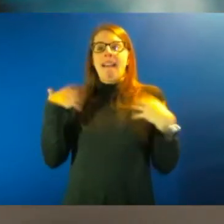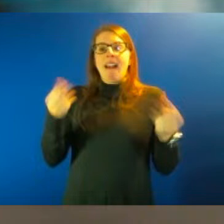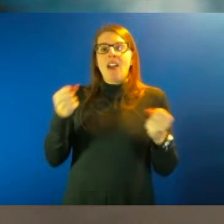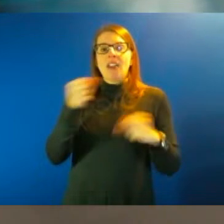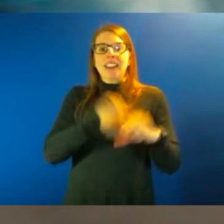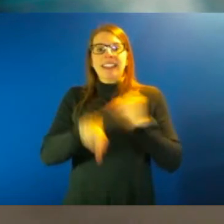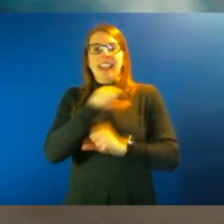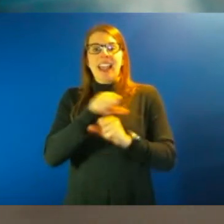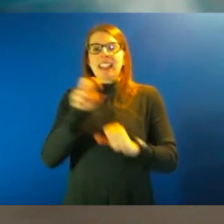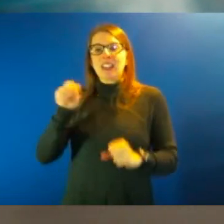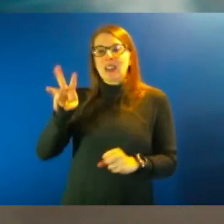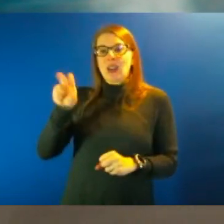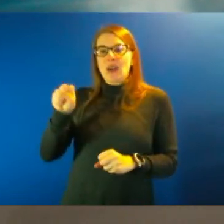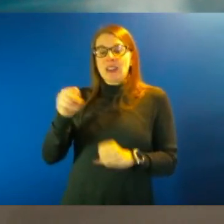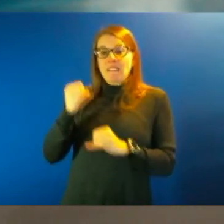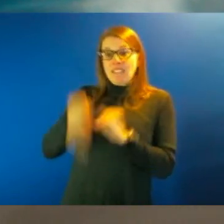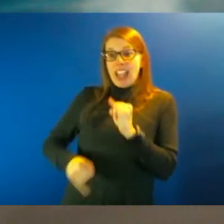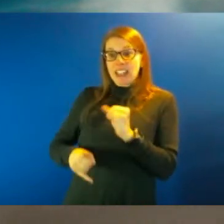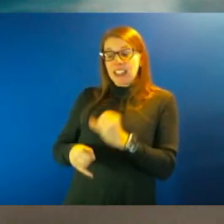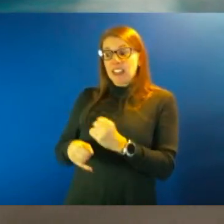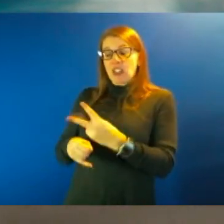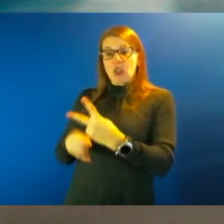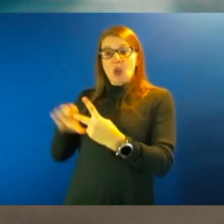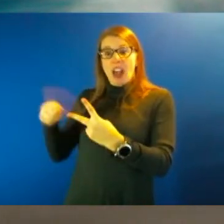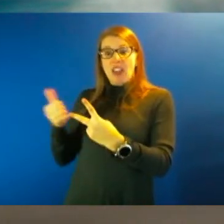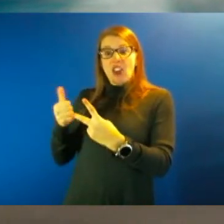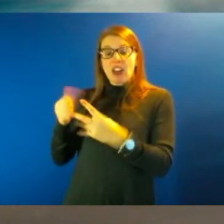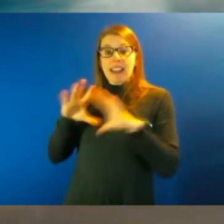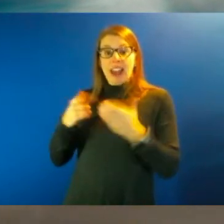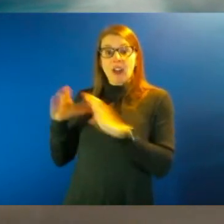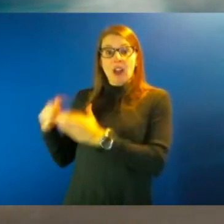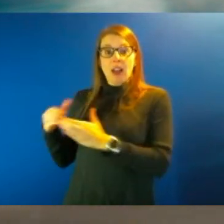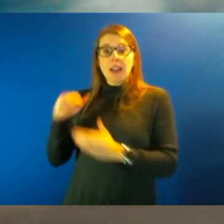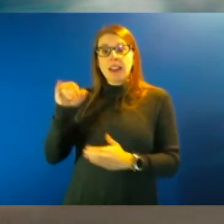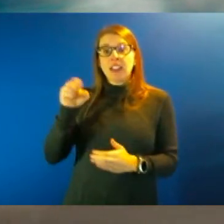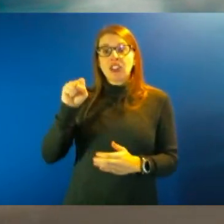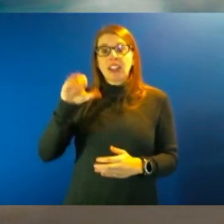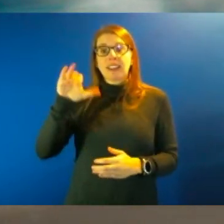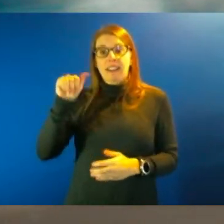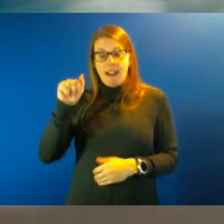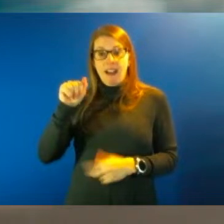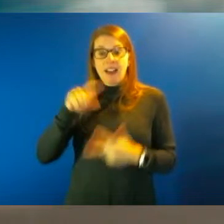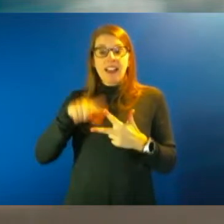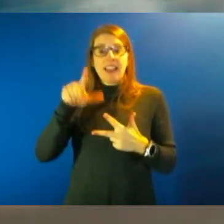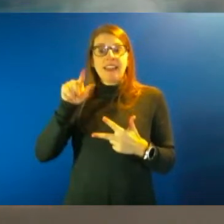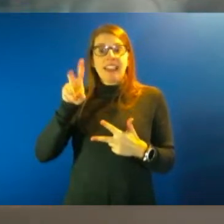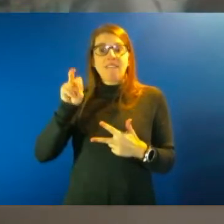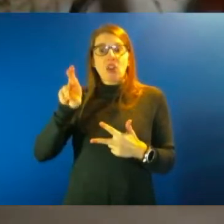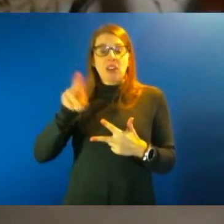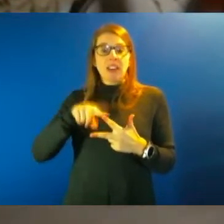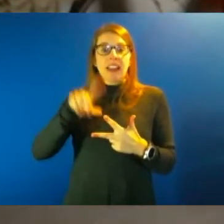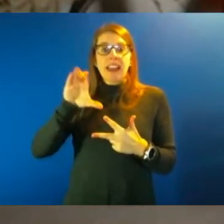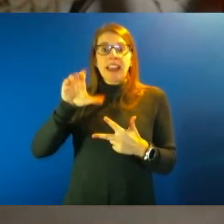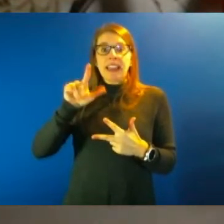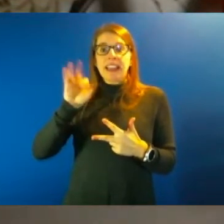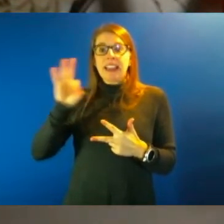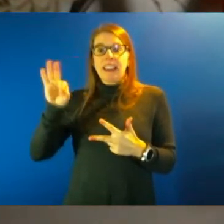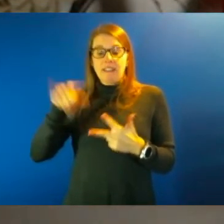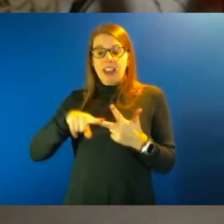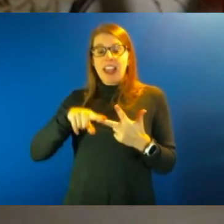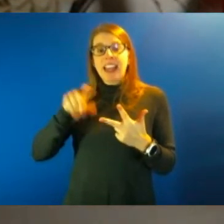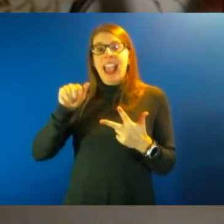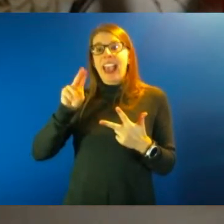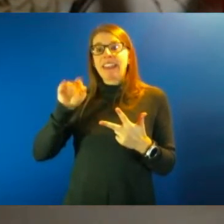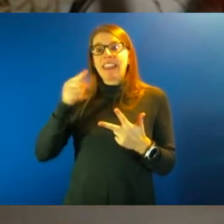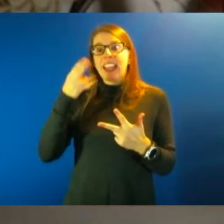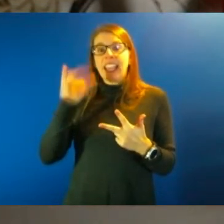We were finalists in 2 other categories, but it was a story by Jessica Lovell, Cliff Irwin, and Anthony Nickens that brought home the